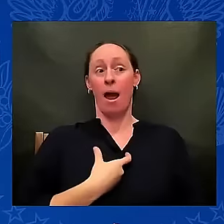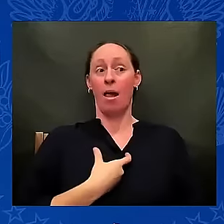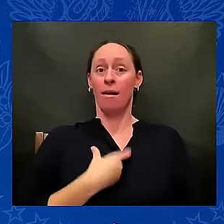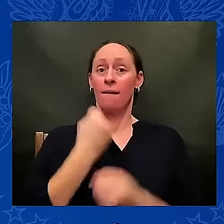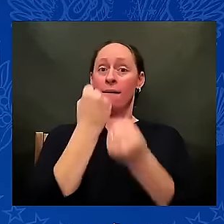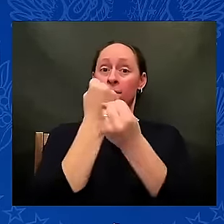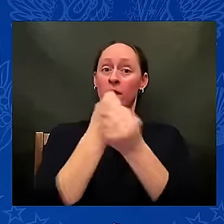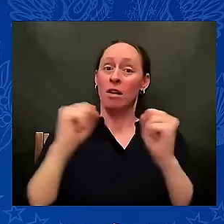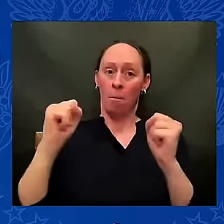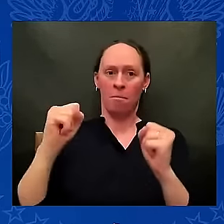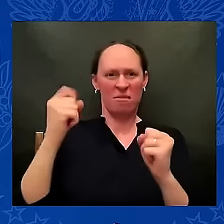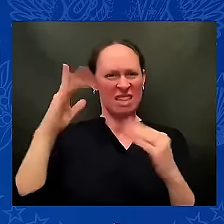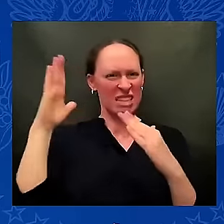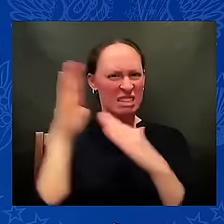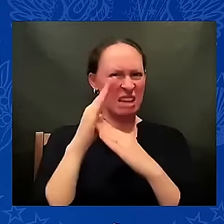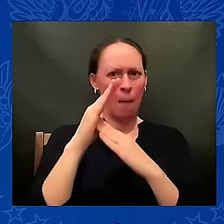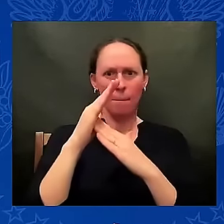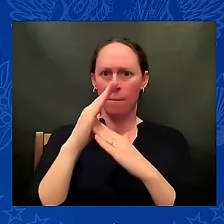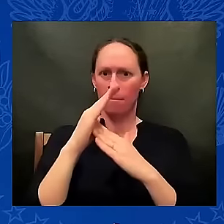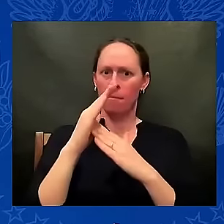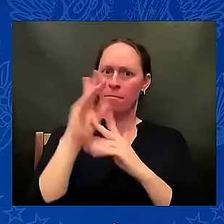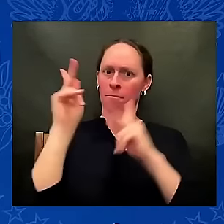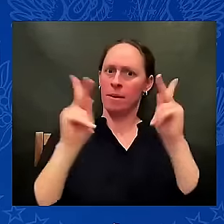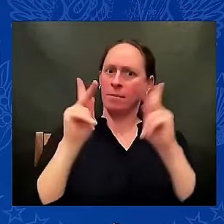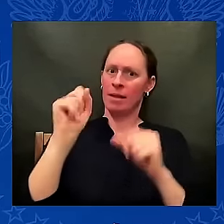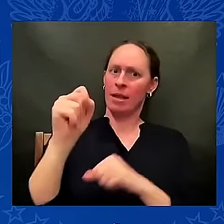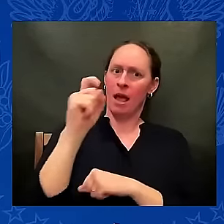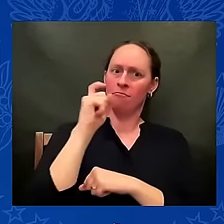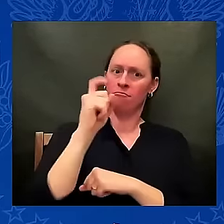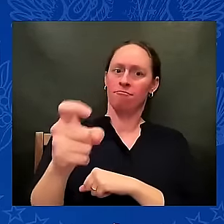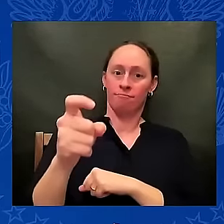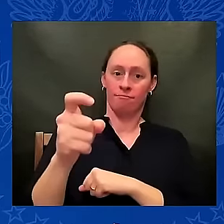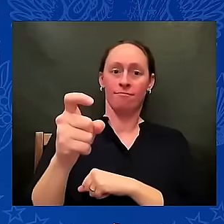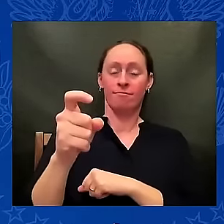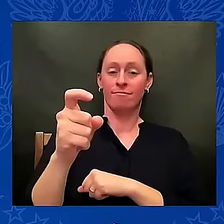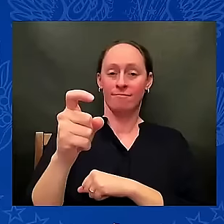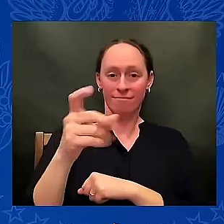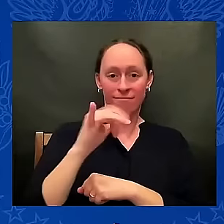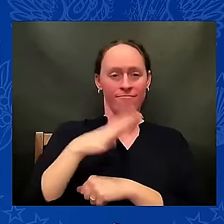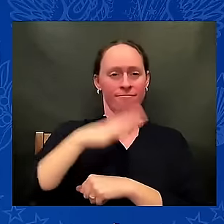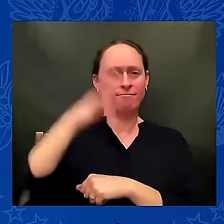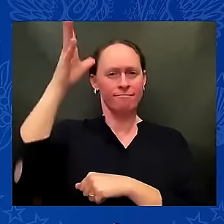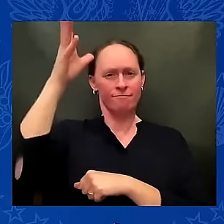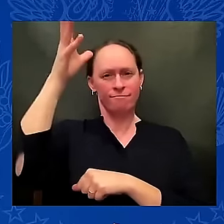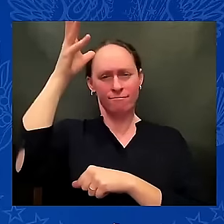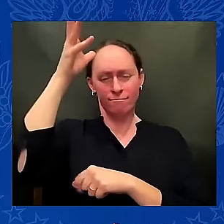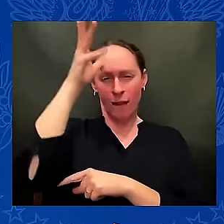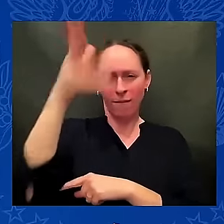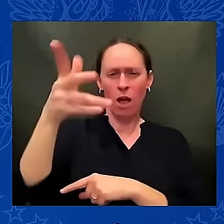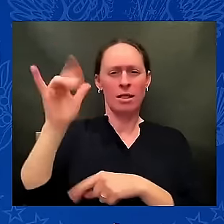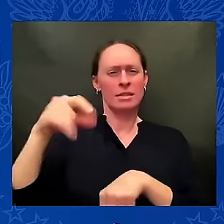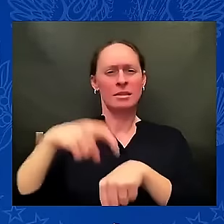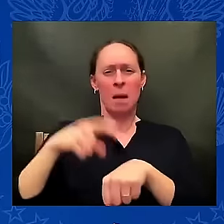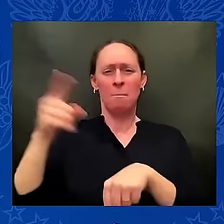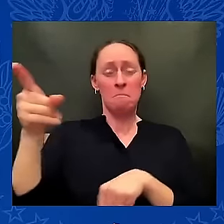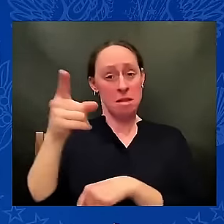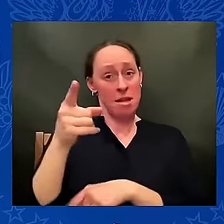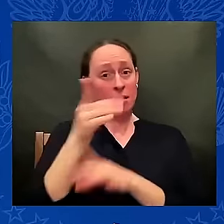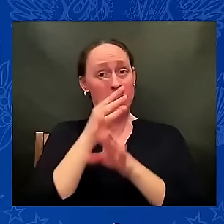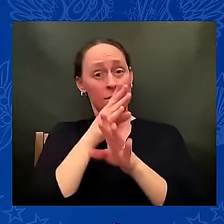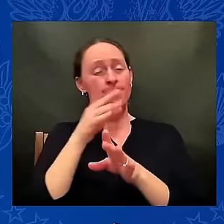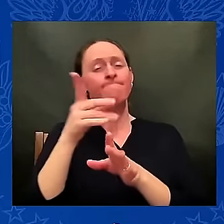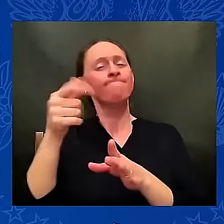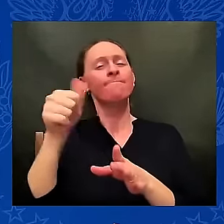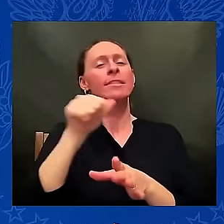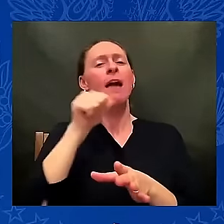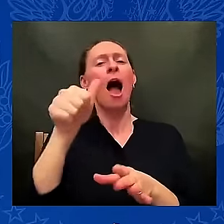was an Irish immigrant and was not treated very well because he was an Irish Catholic in the coal mine era in Scranton.